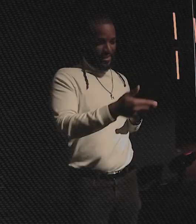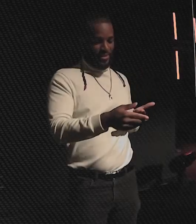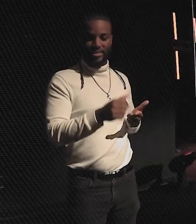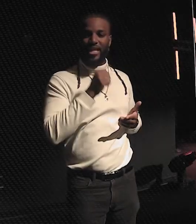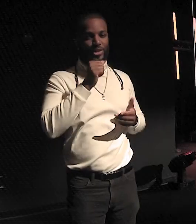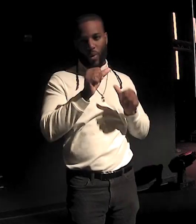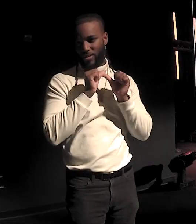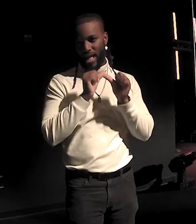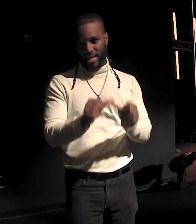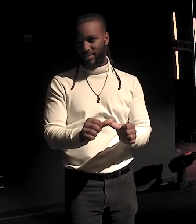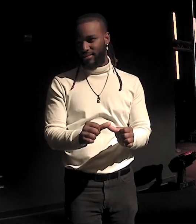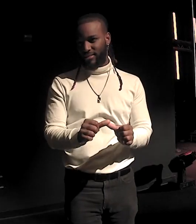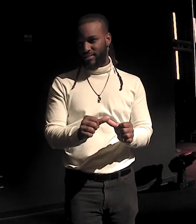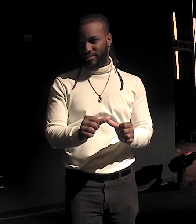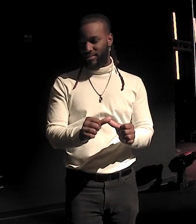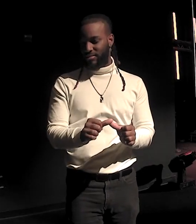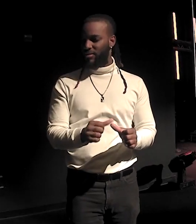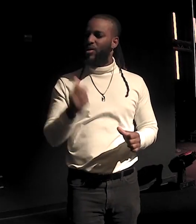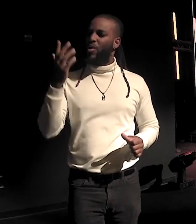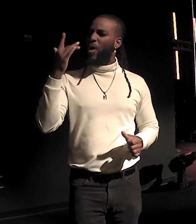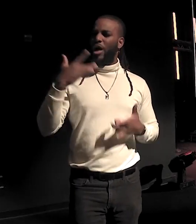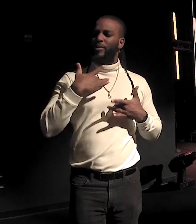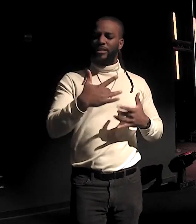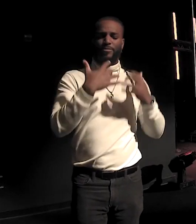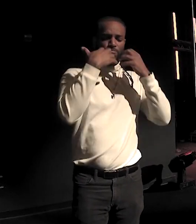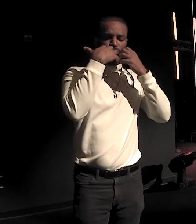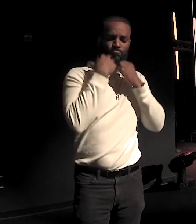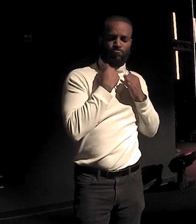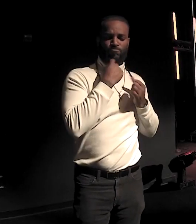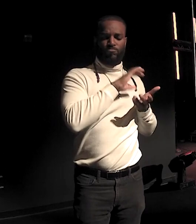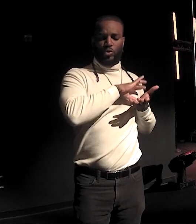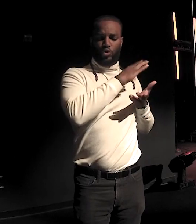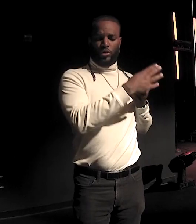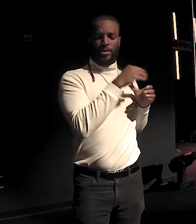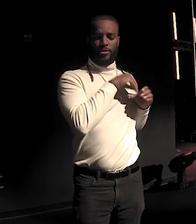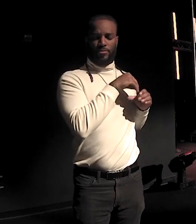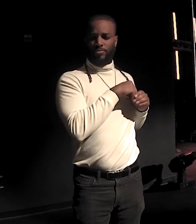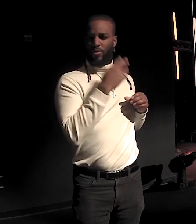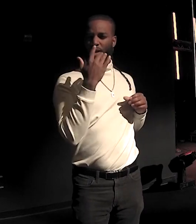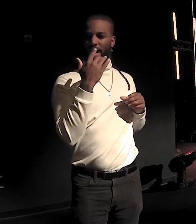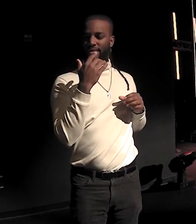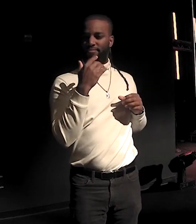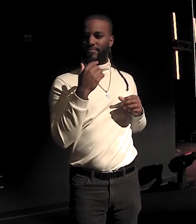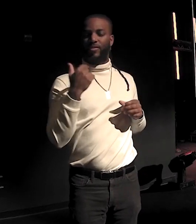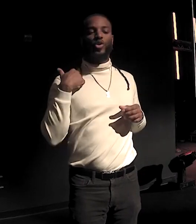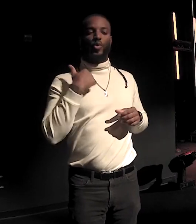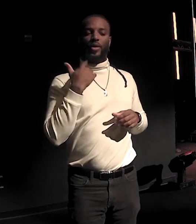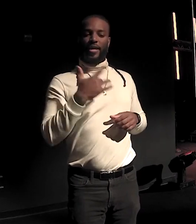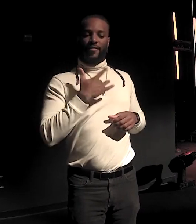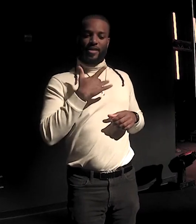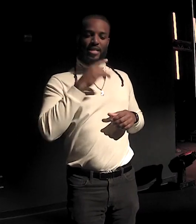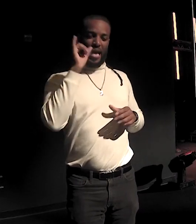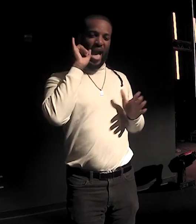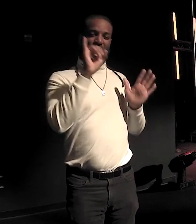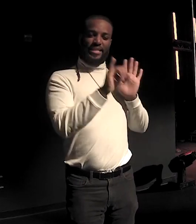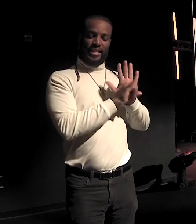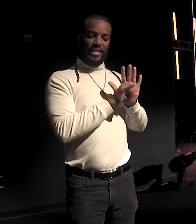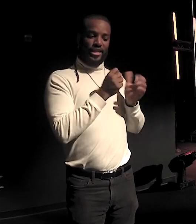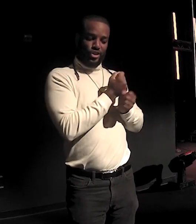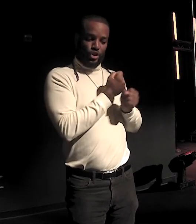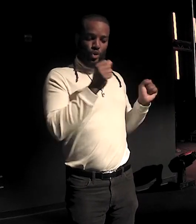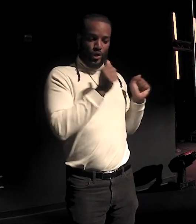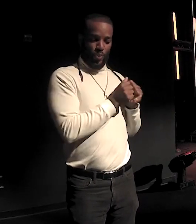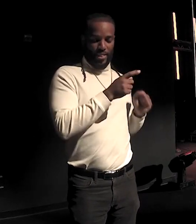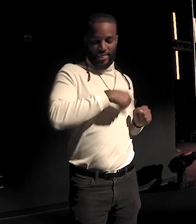last. Why do we tend to treasure things? Well, because we gain a sense of identity and security in these